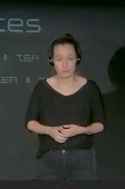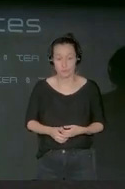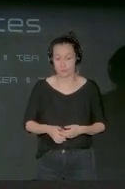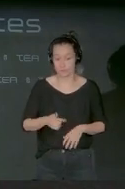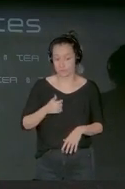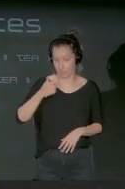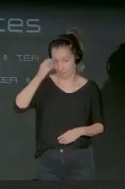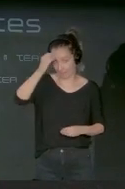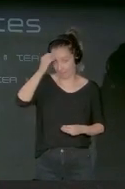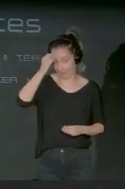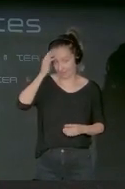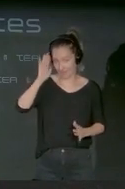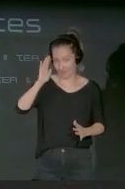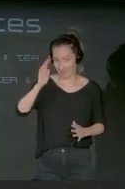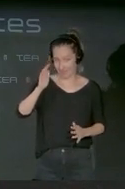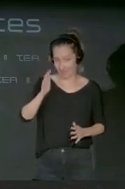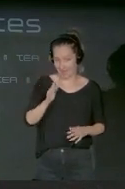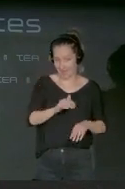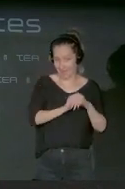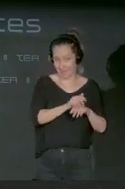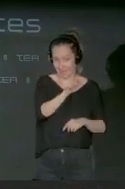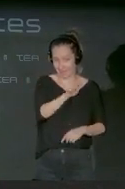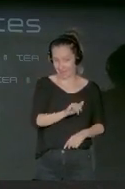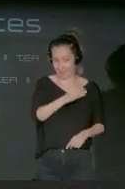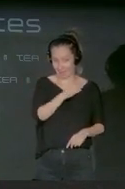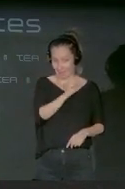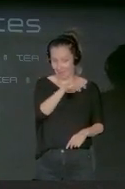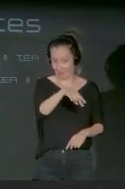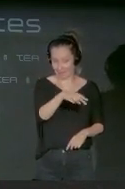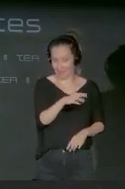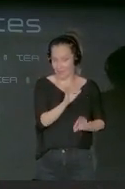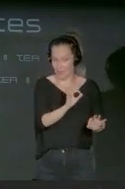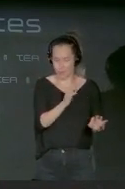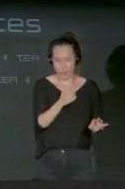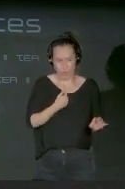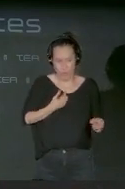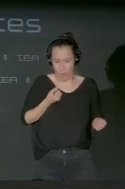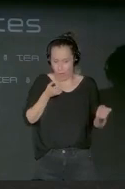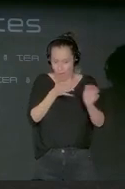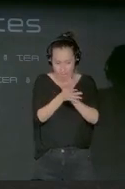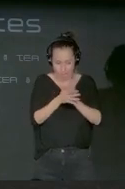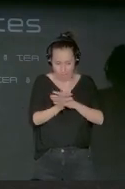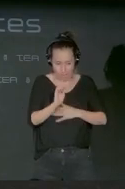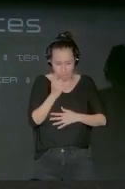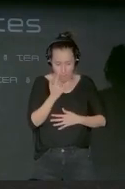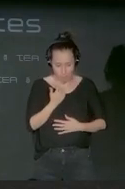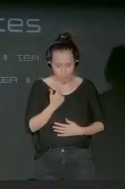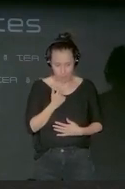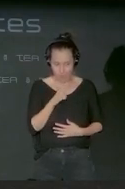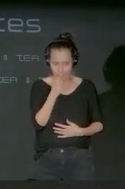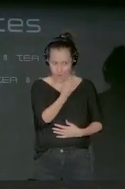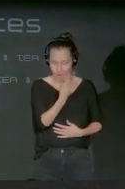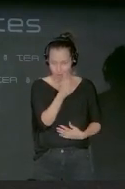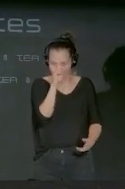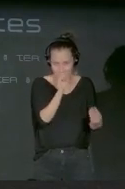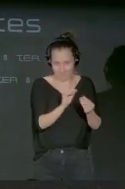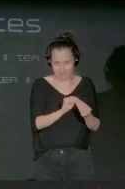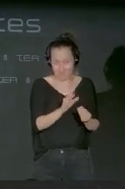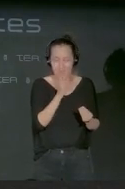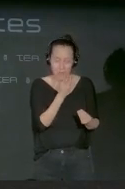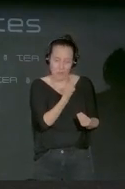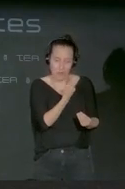together on sort of four asks of decision makers. And those four asks sort of fit into the challenges.